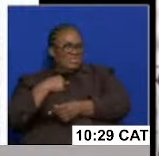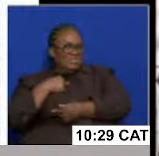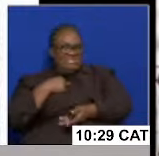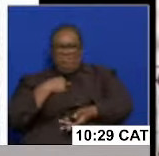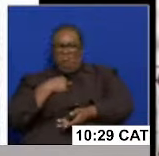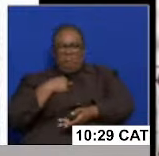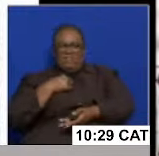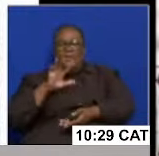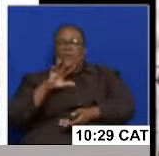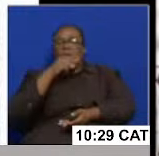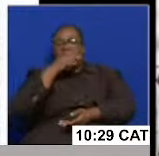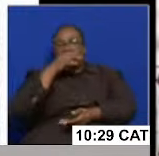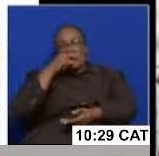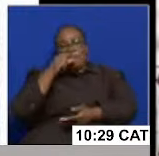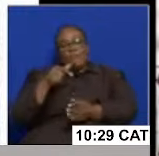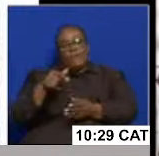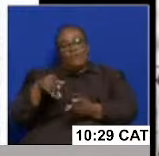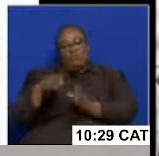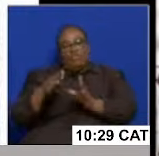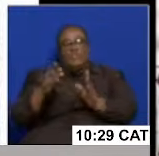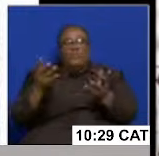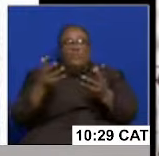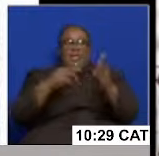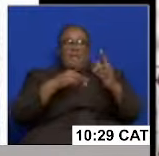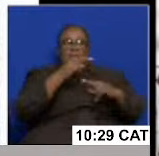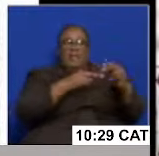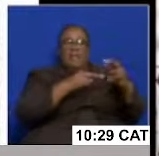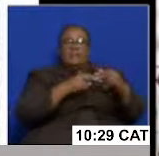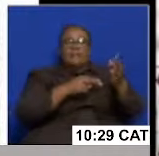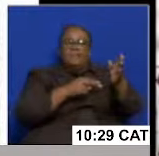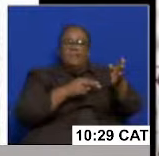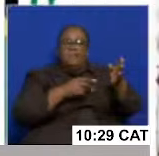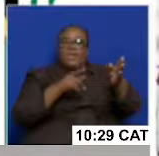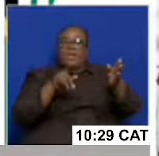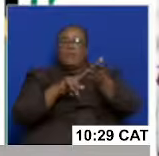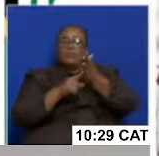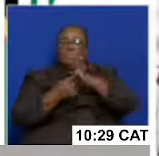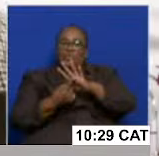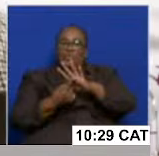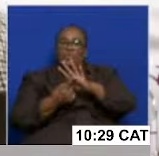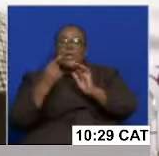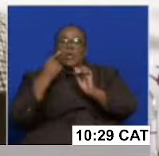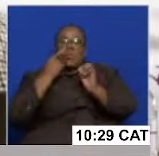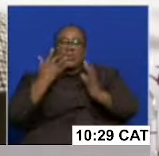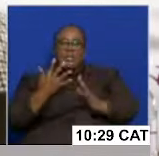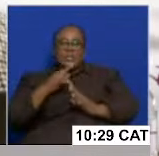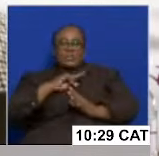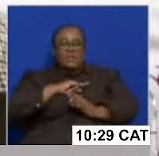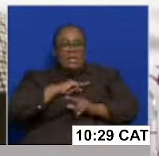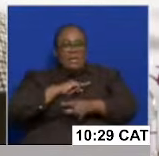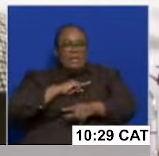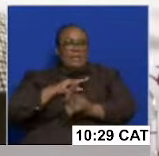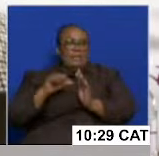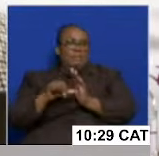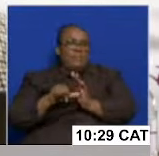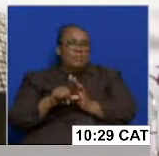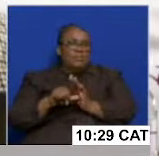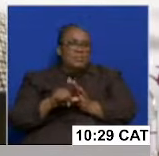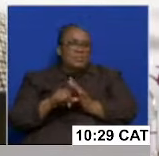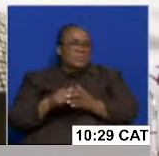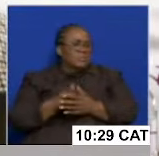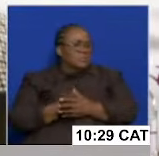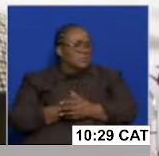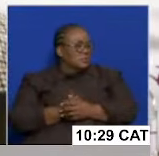where the apartment is on, and I'll show the witness at a later stage why that address is. if you said street, I would understand, but Yes.